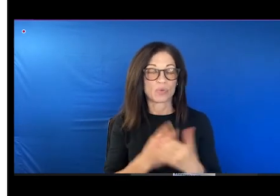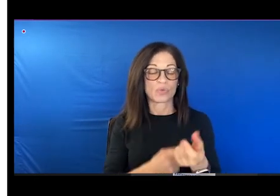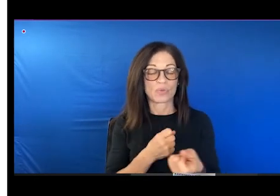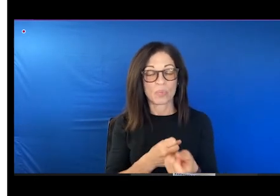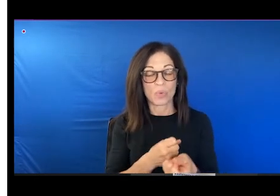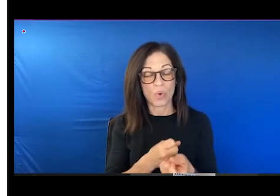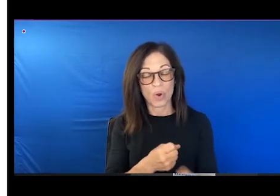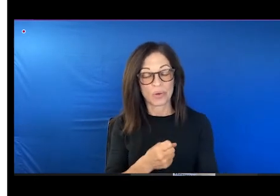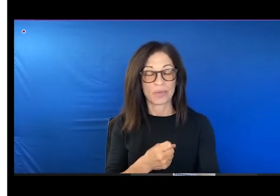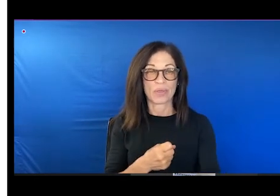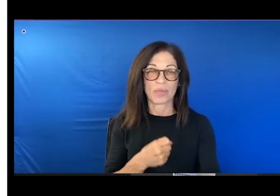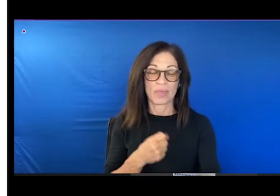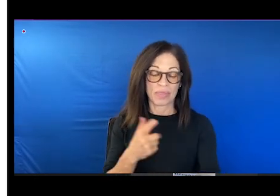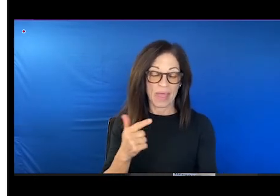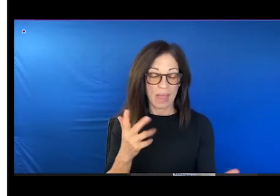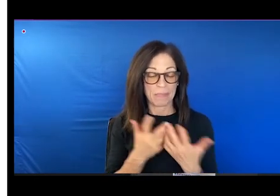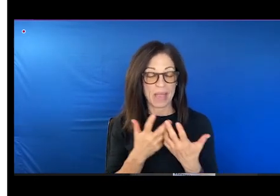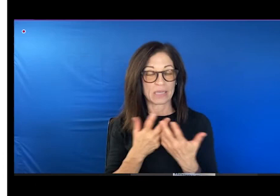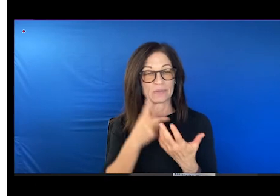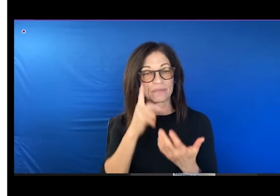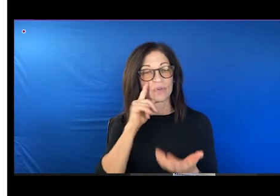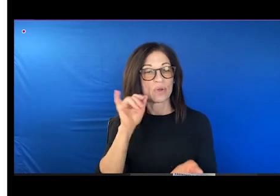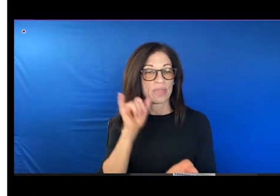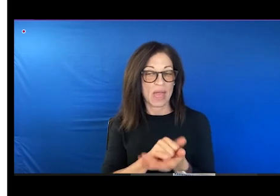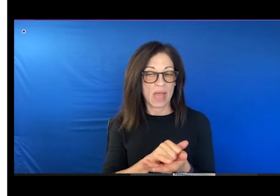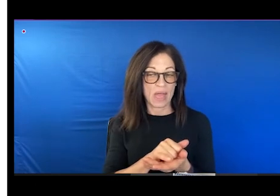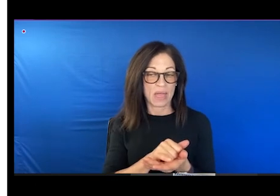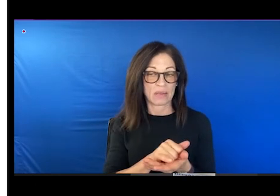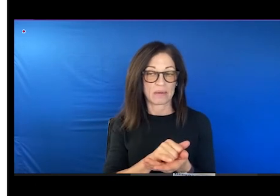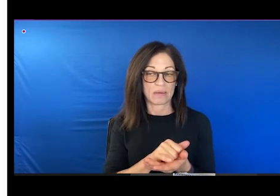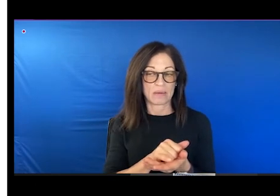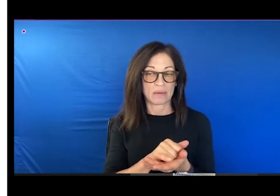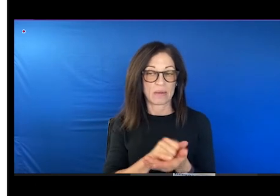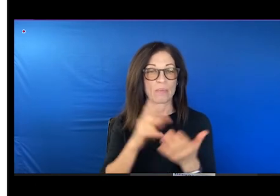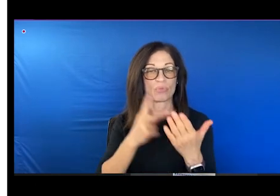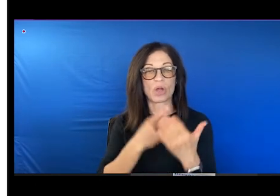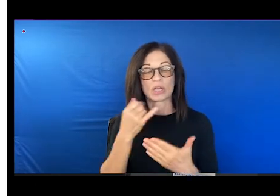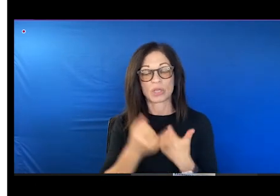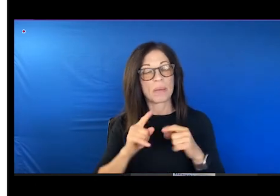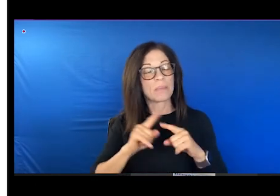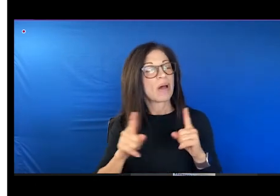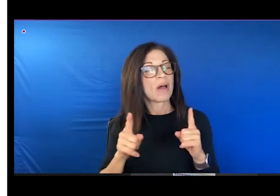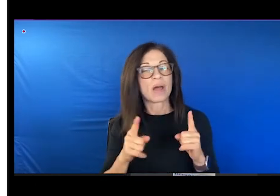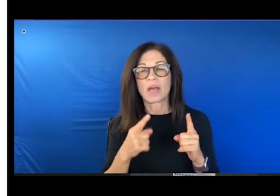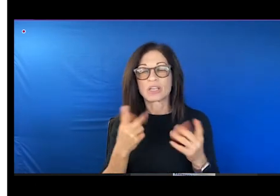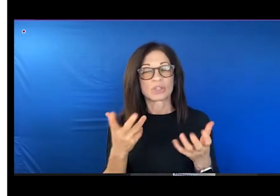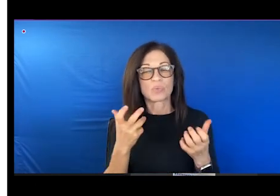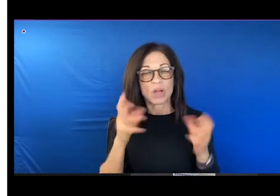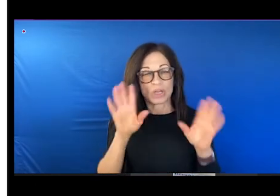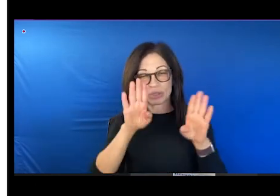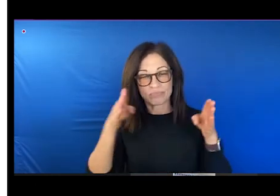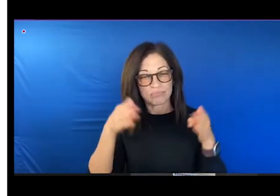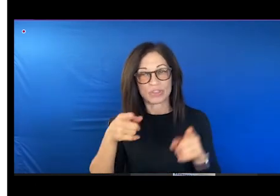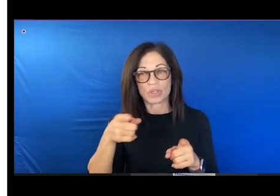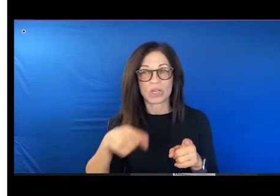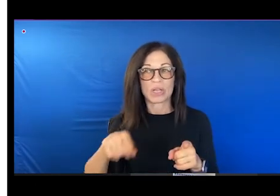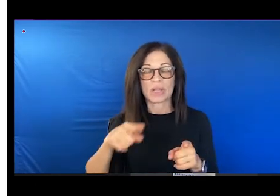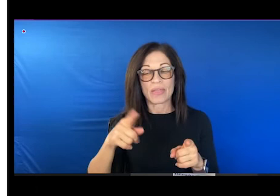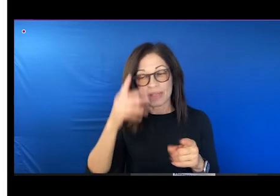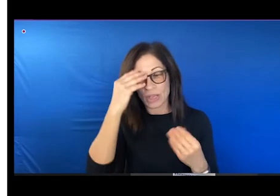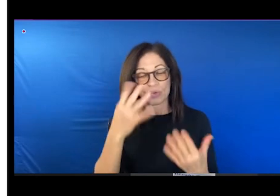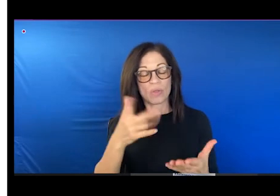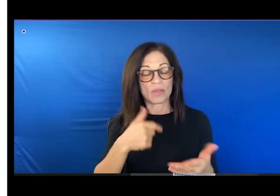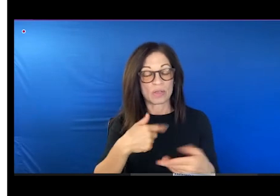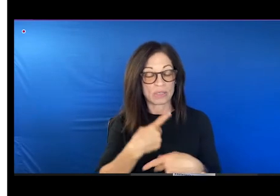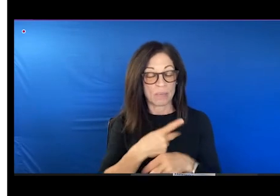agency can be used to support the match for that project. But I wanted to bring